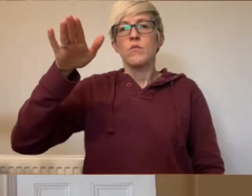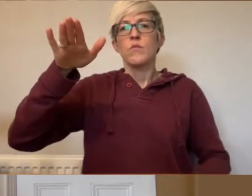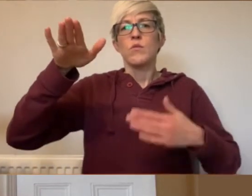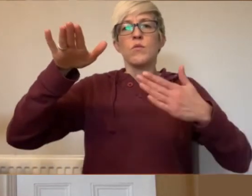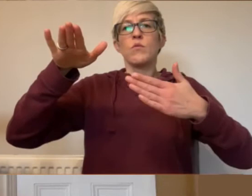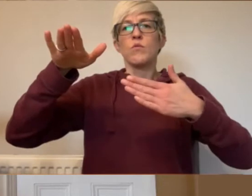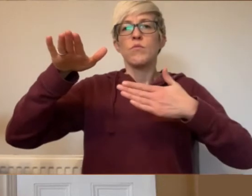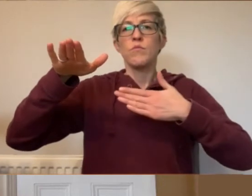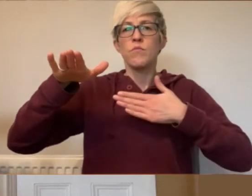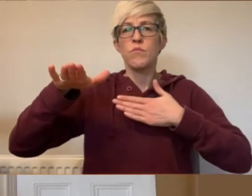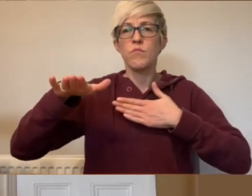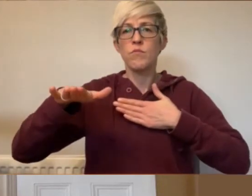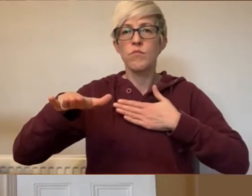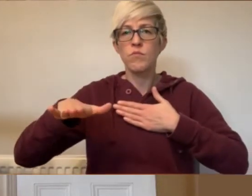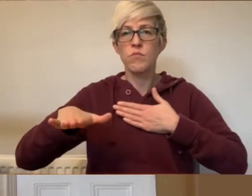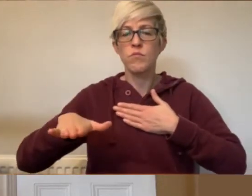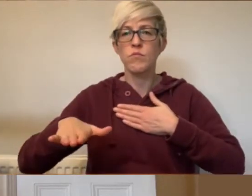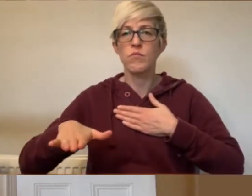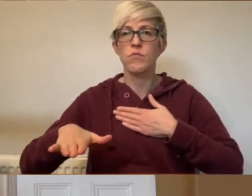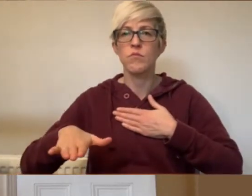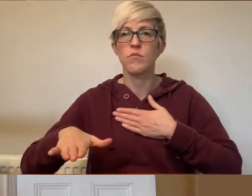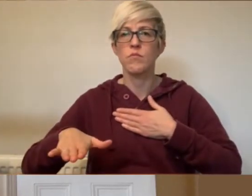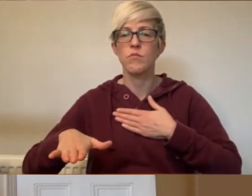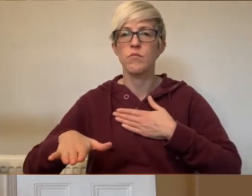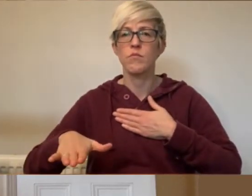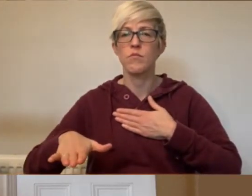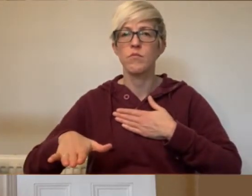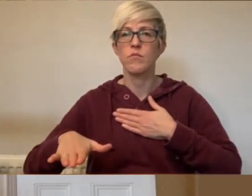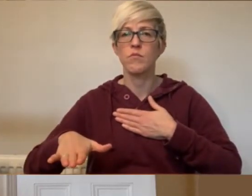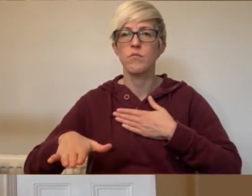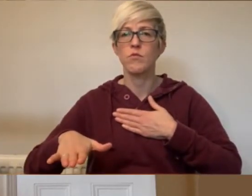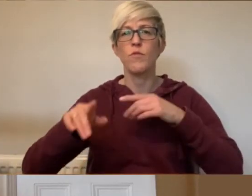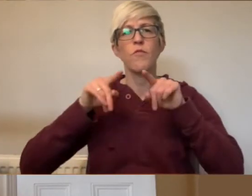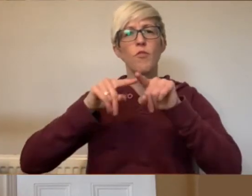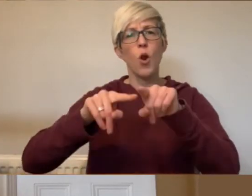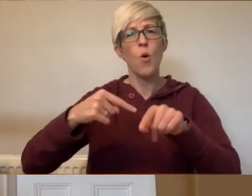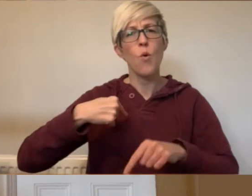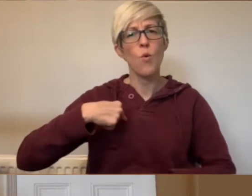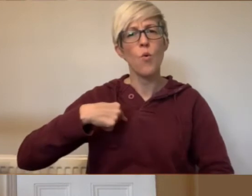And then we're going to breathe out for the count of two. And I'm going to bring my hand down.